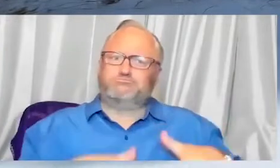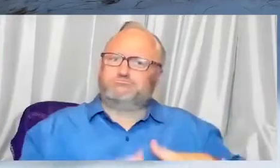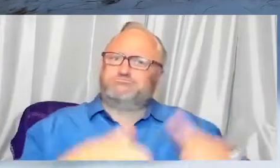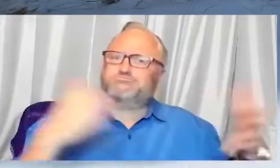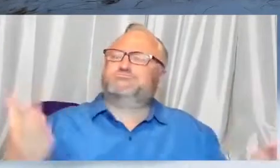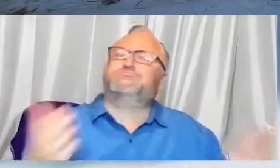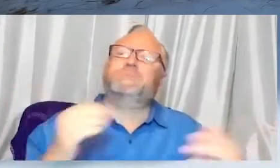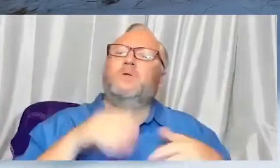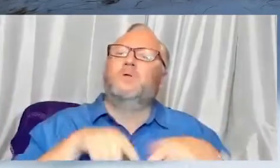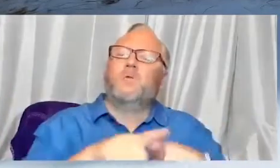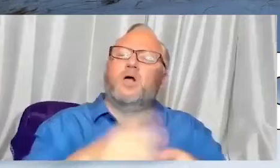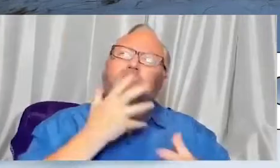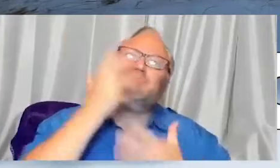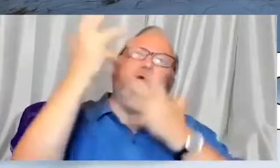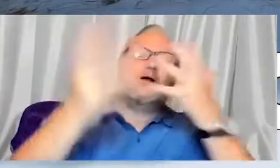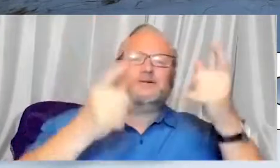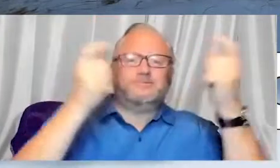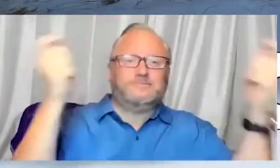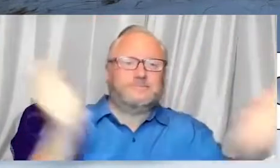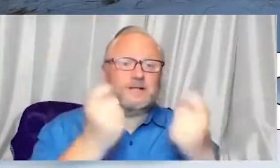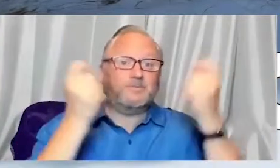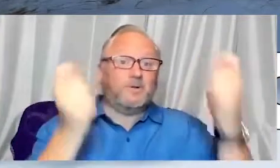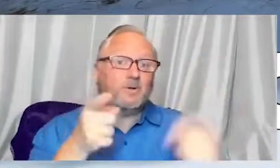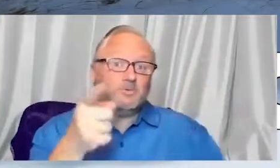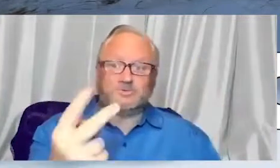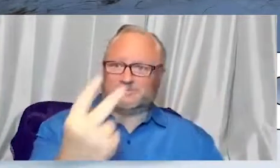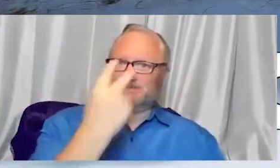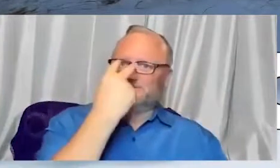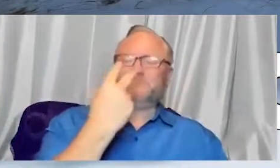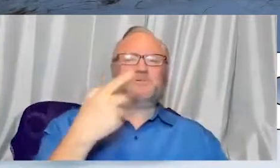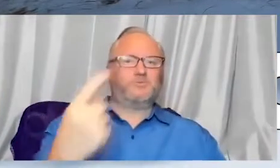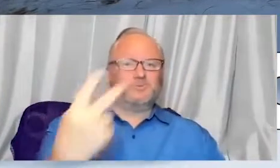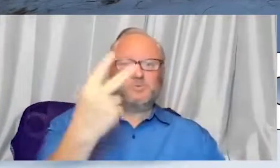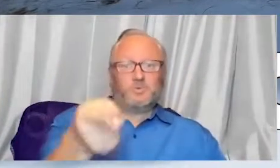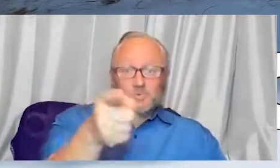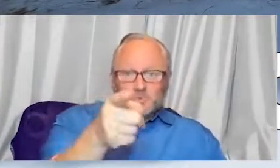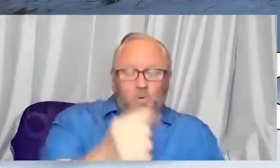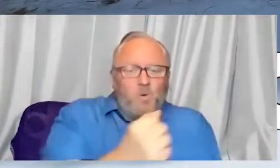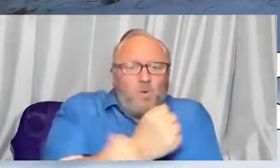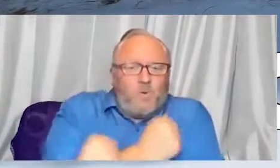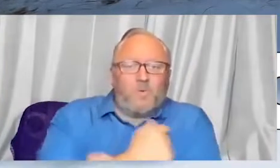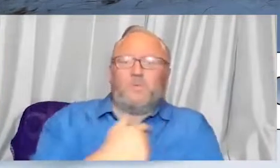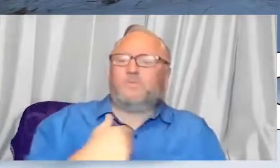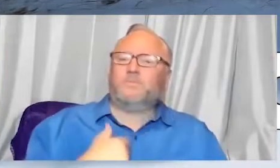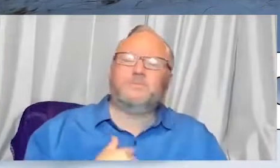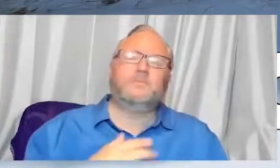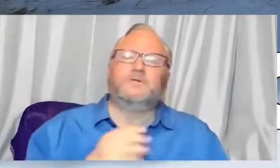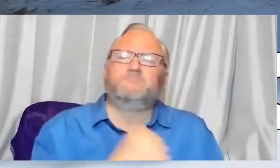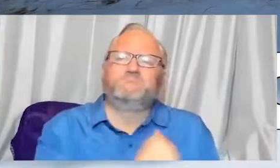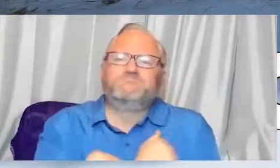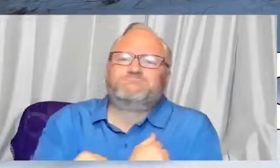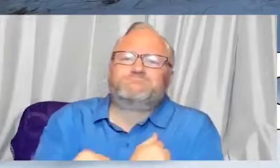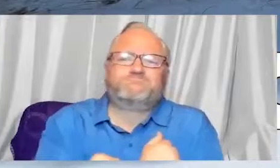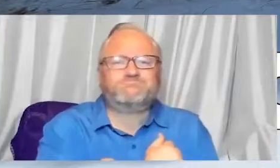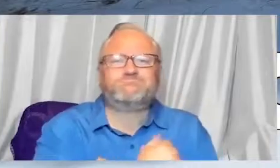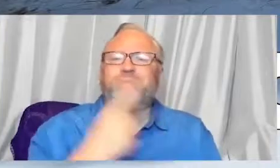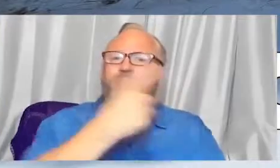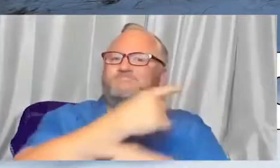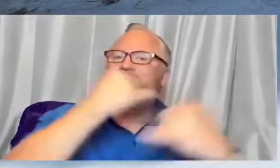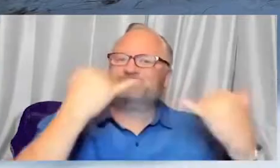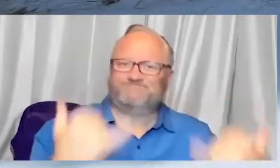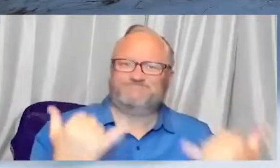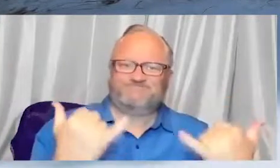shout and celebrate that you see me and hold me in love on this day.